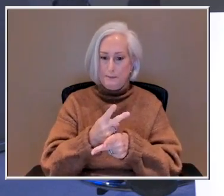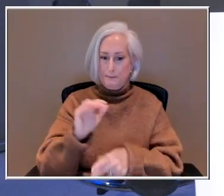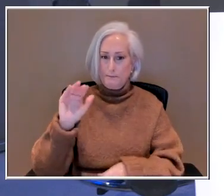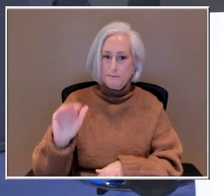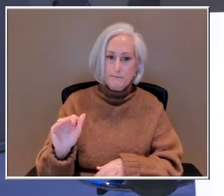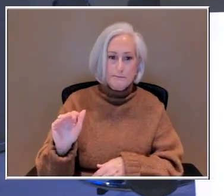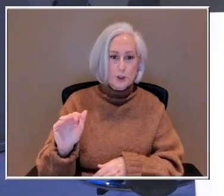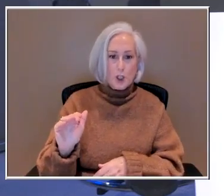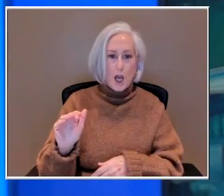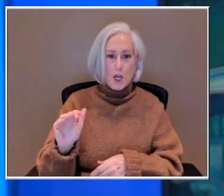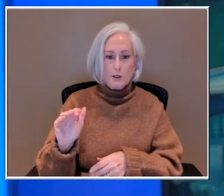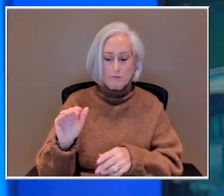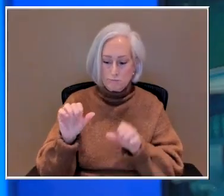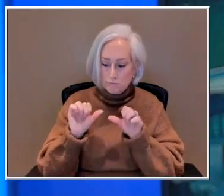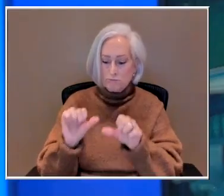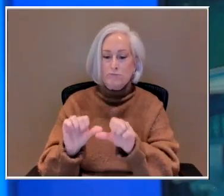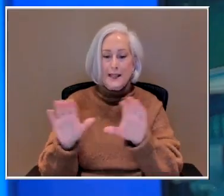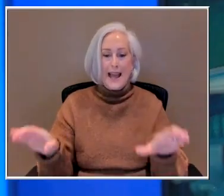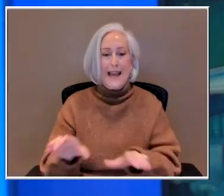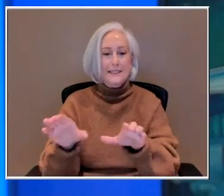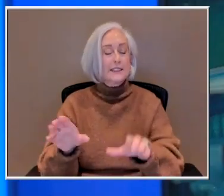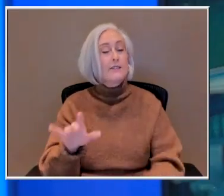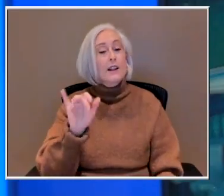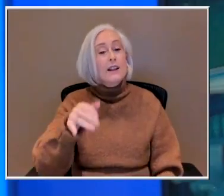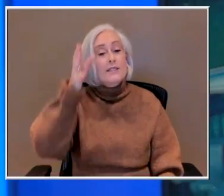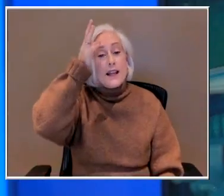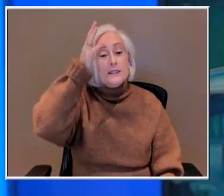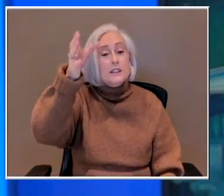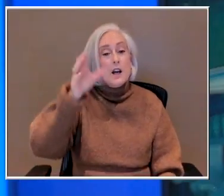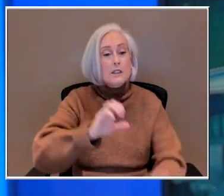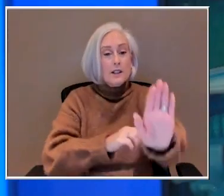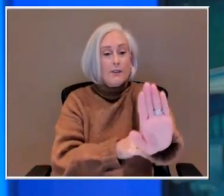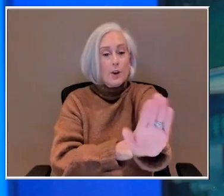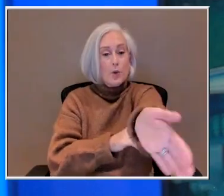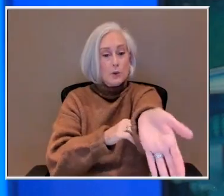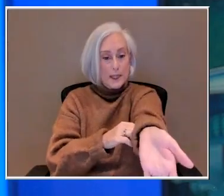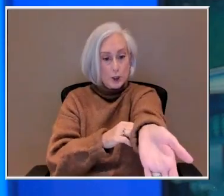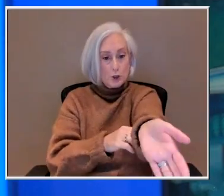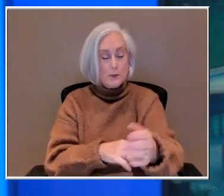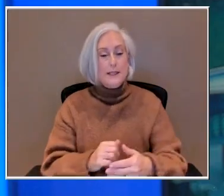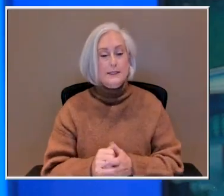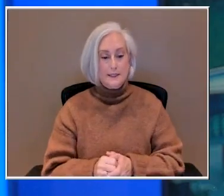very good question. That's the whole concept of rotationplasty. And